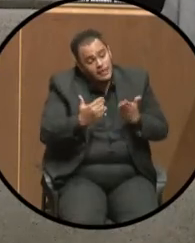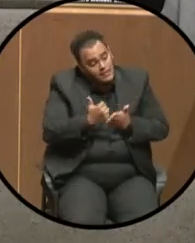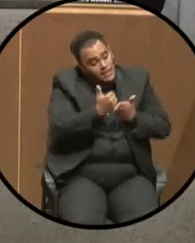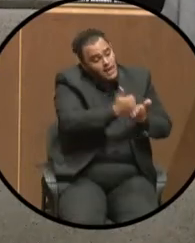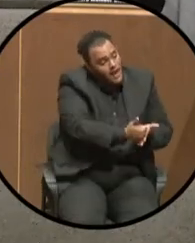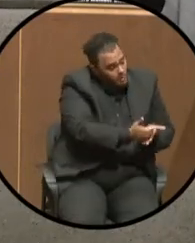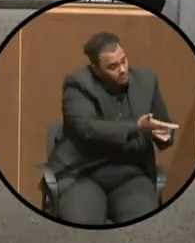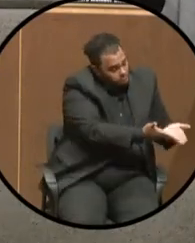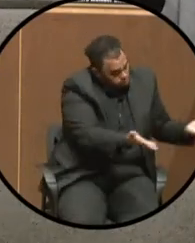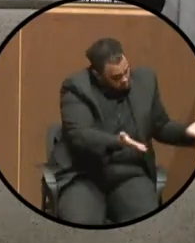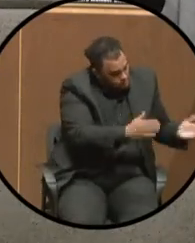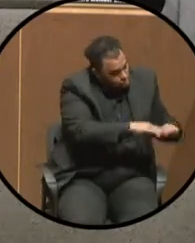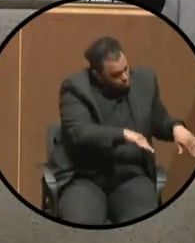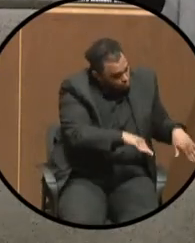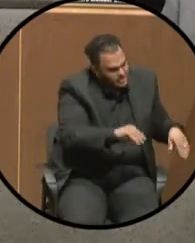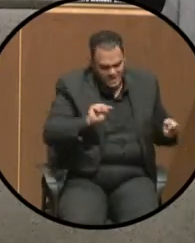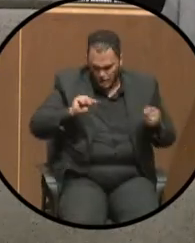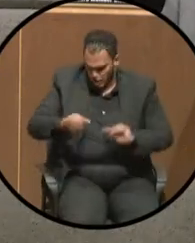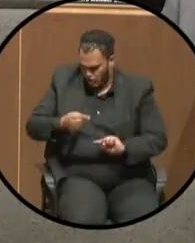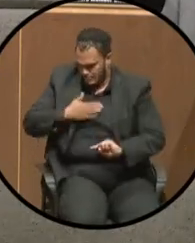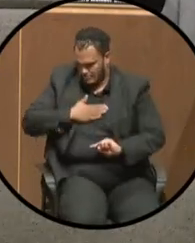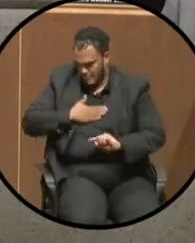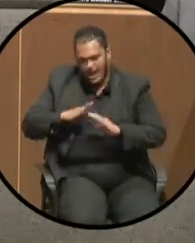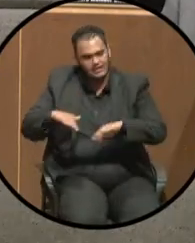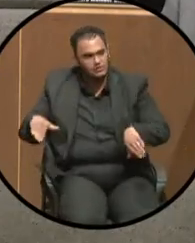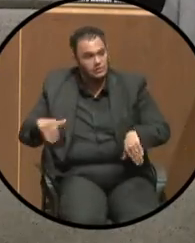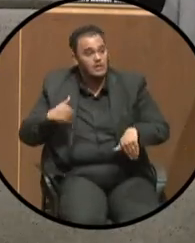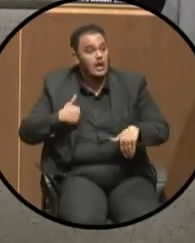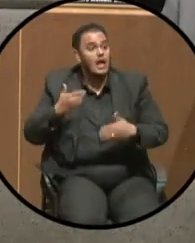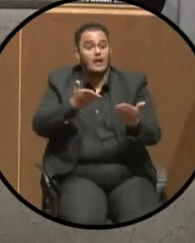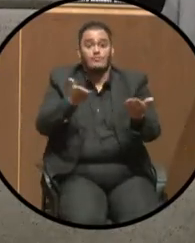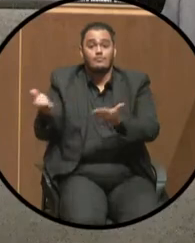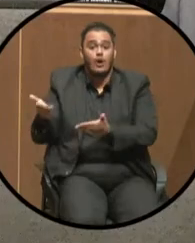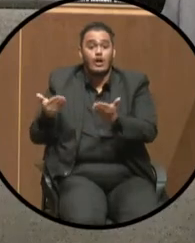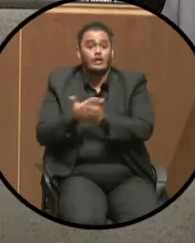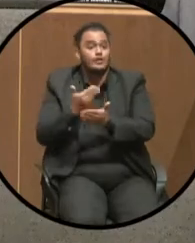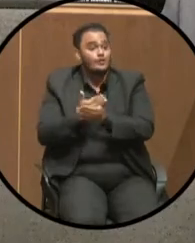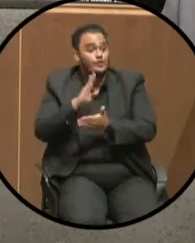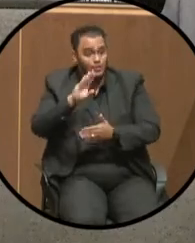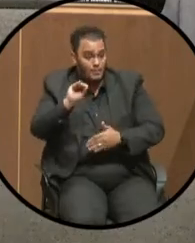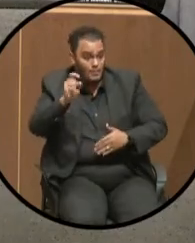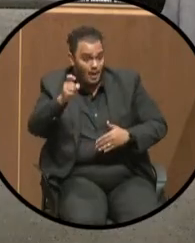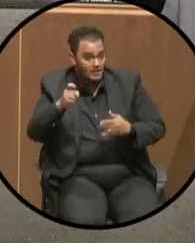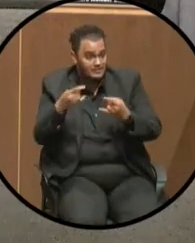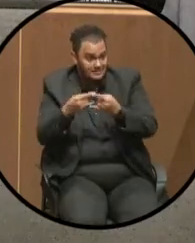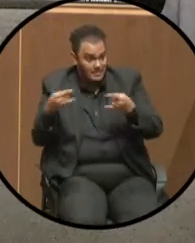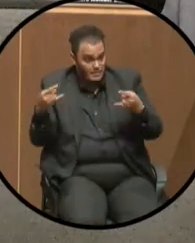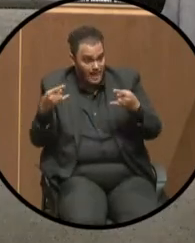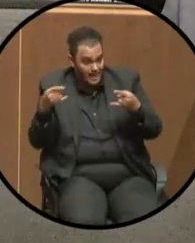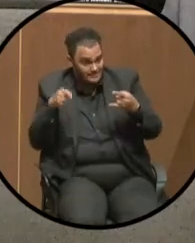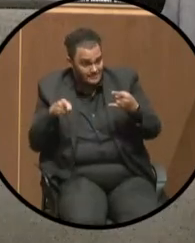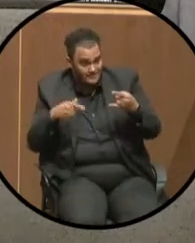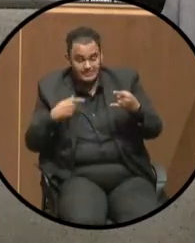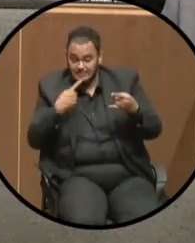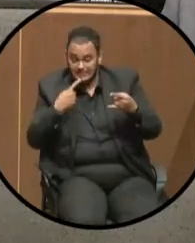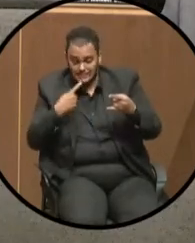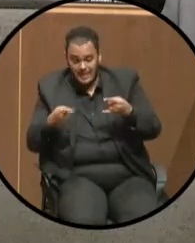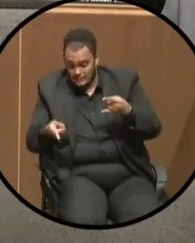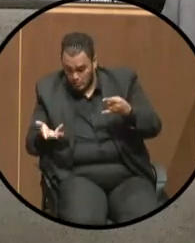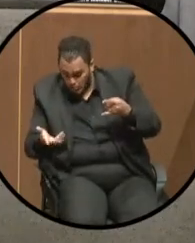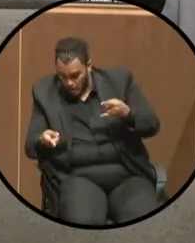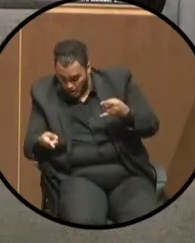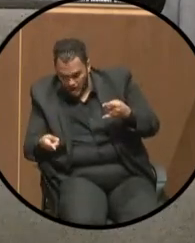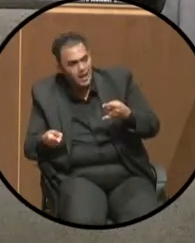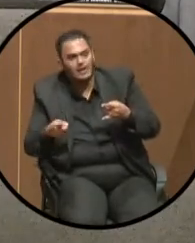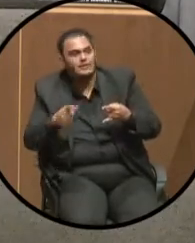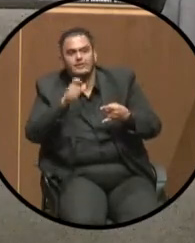it's hurting mine. I brought a new box of masks here, and I have them with me if you want to see. There is a warning on the side that says that